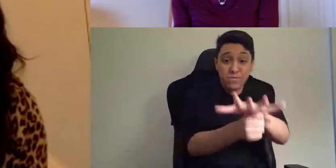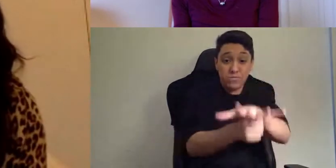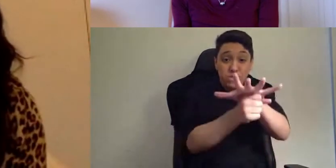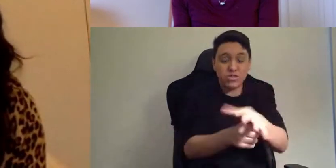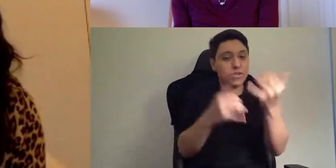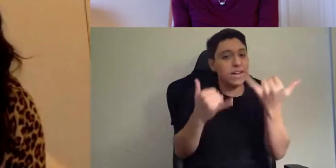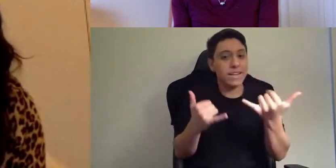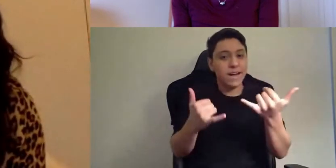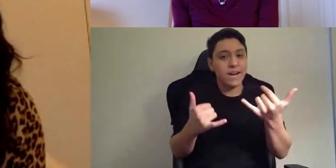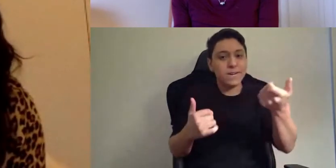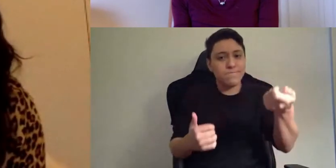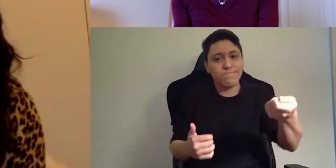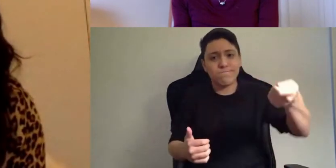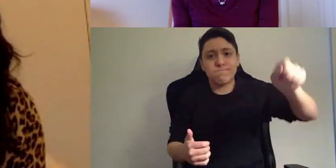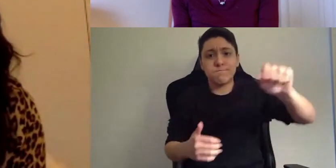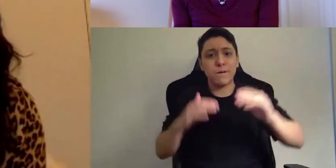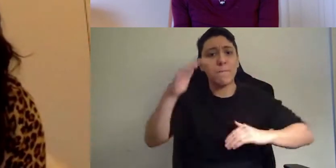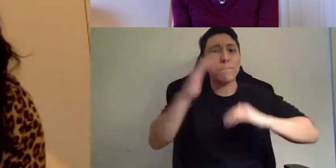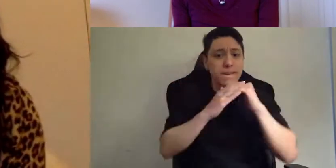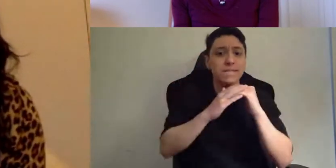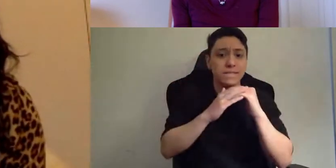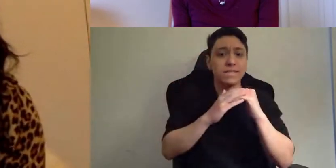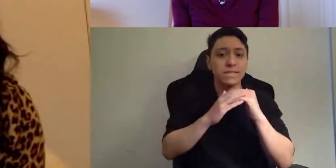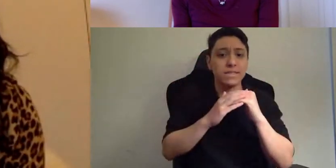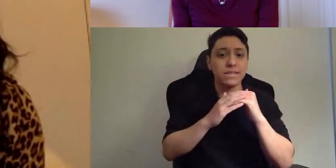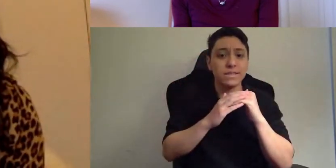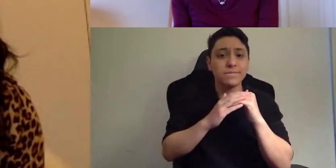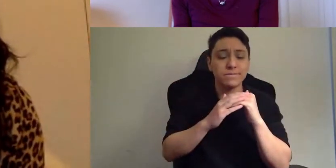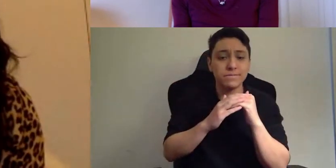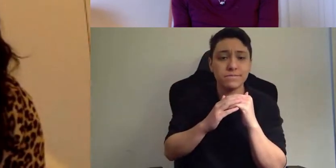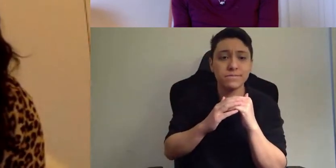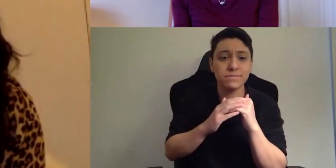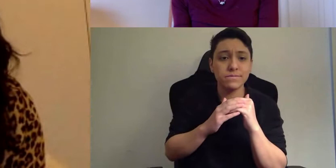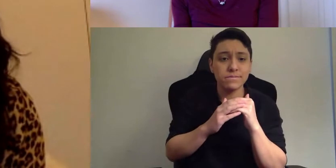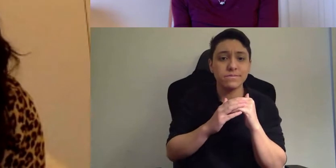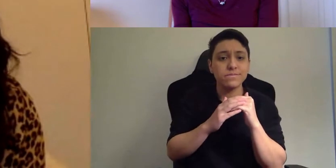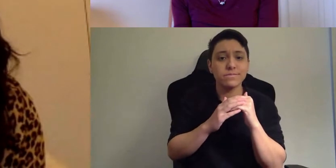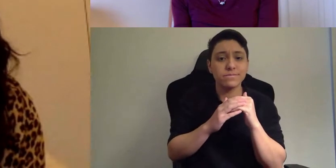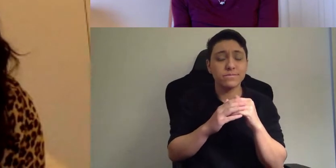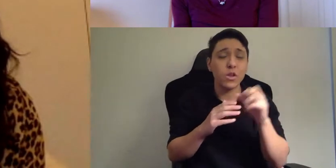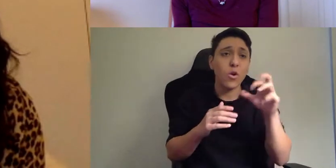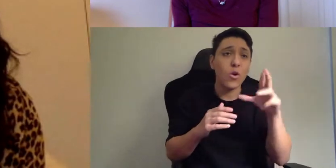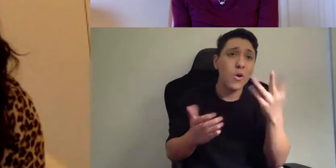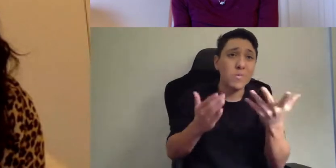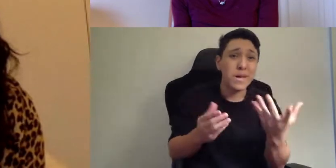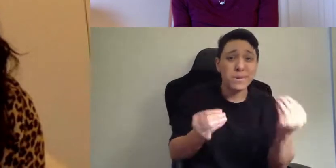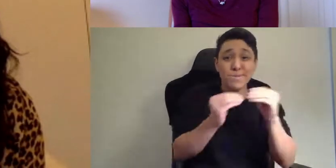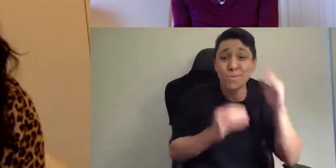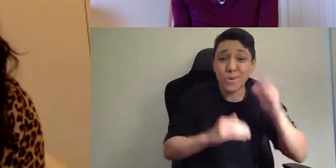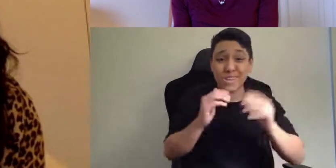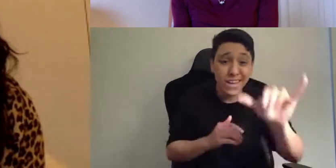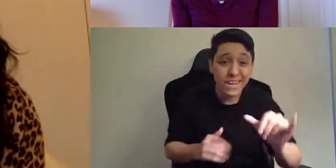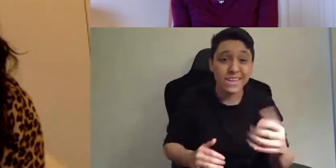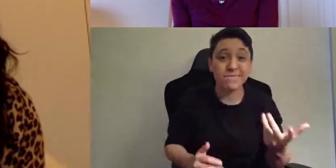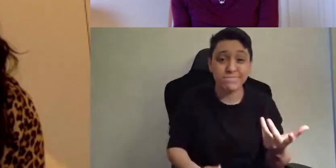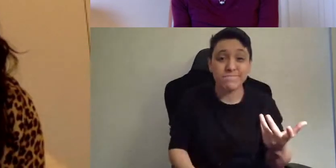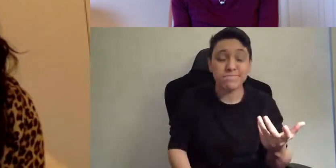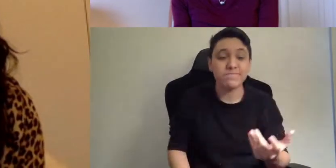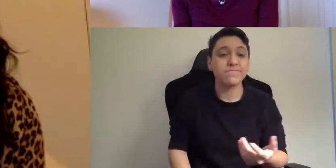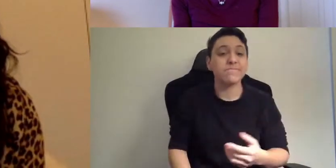been turned up to 10 or even greater than that. And so, you know, as much as